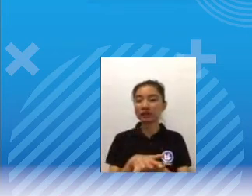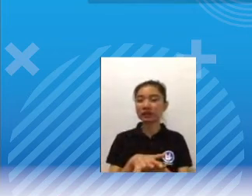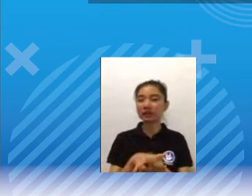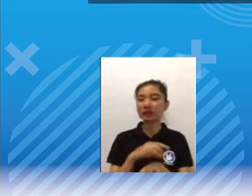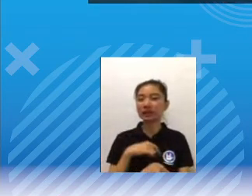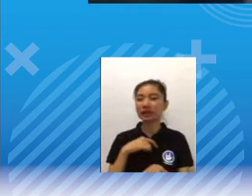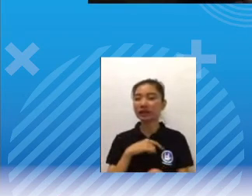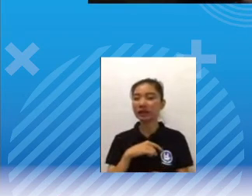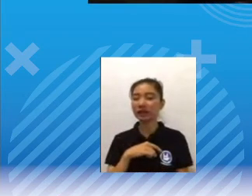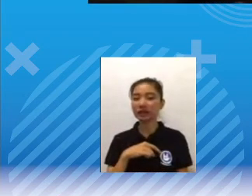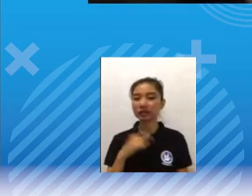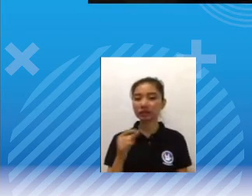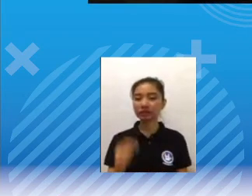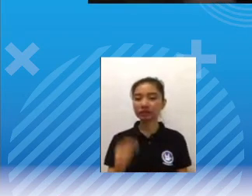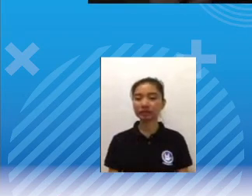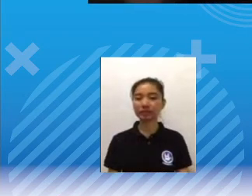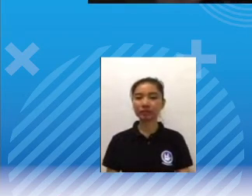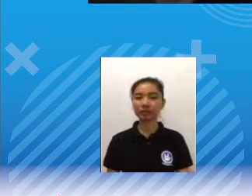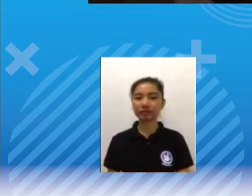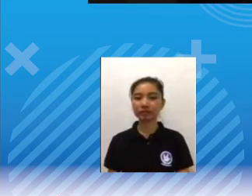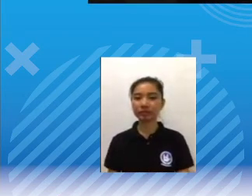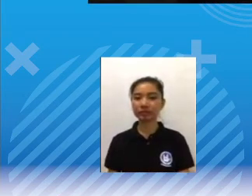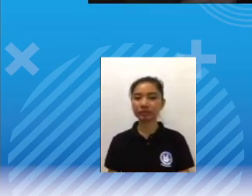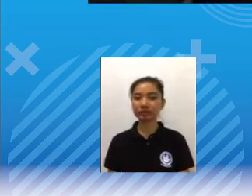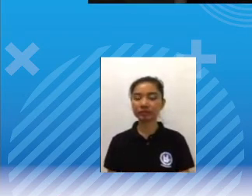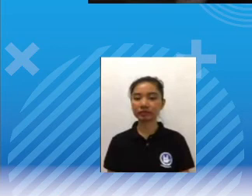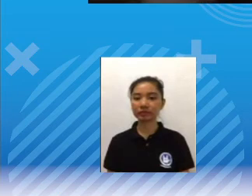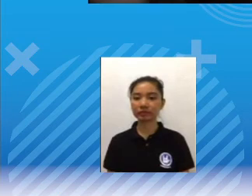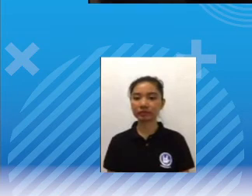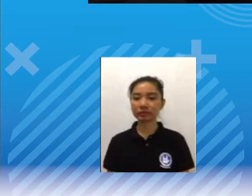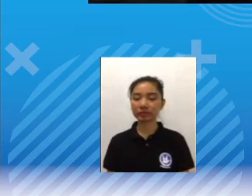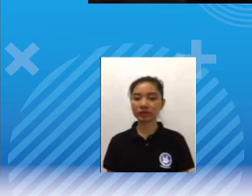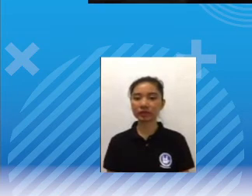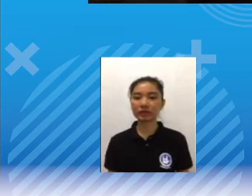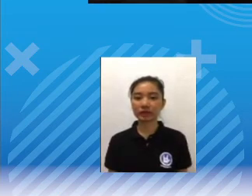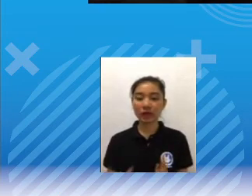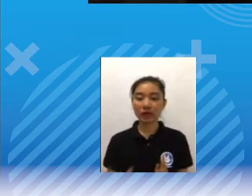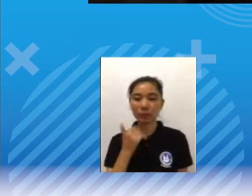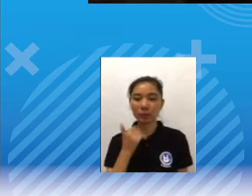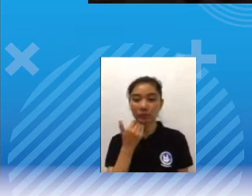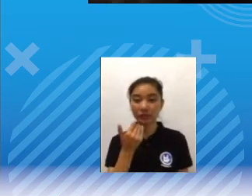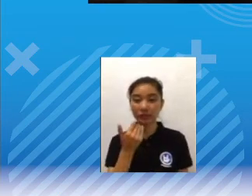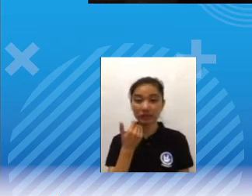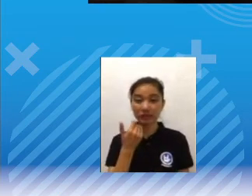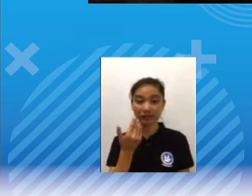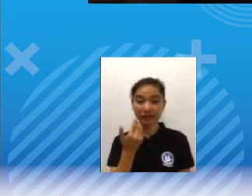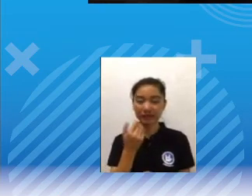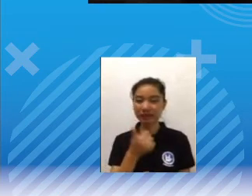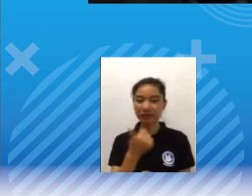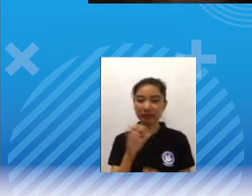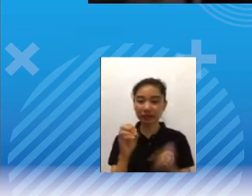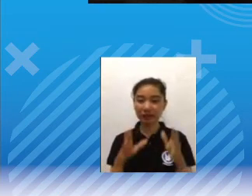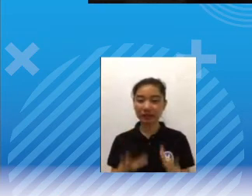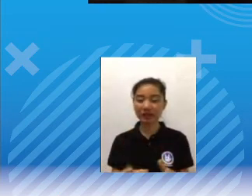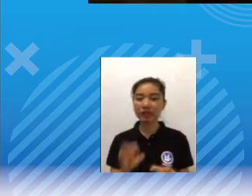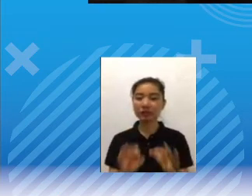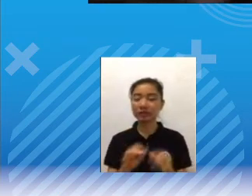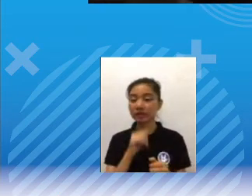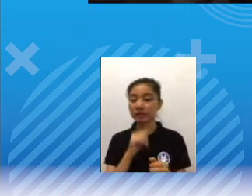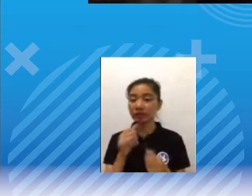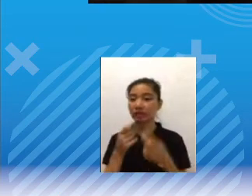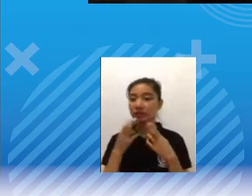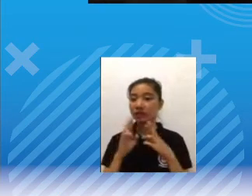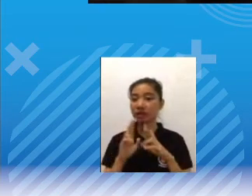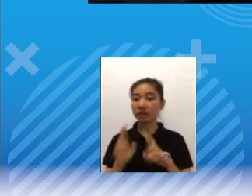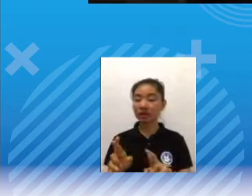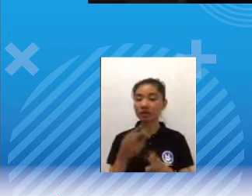siguro, I don't know, shame sa ibang mga teachers na ba't di ka sumagot or hindi ka nag-respond ng